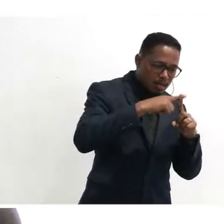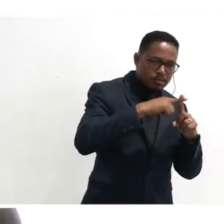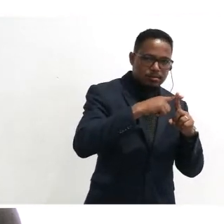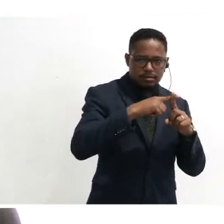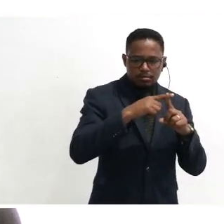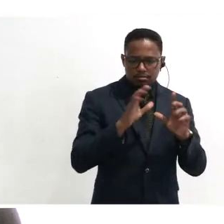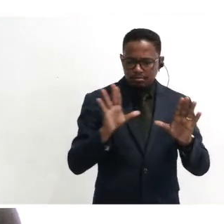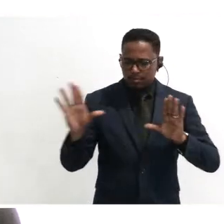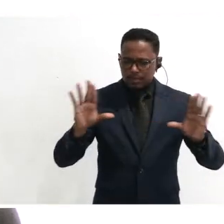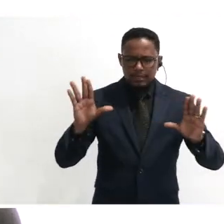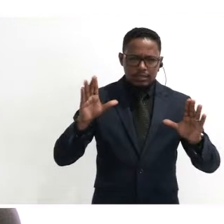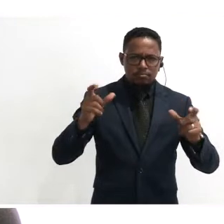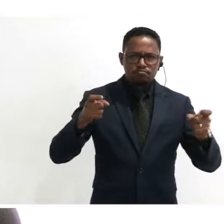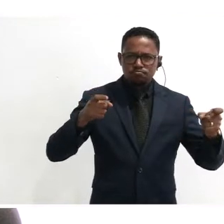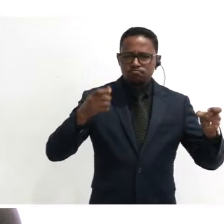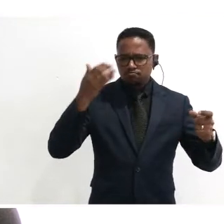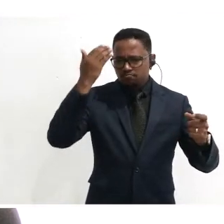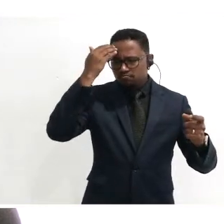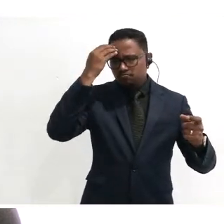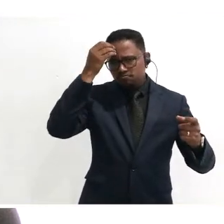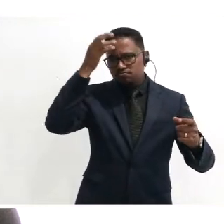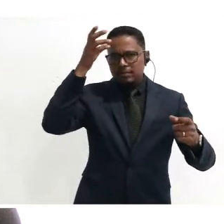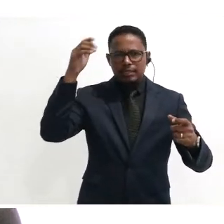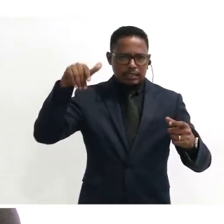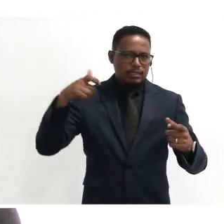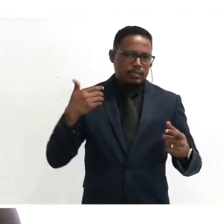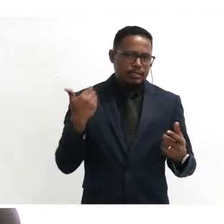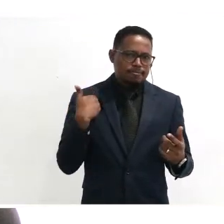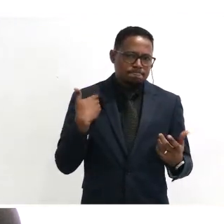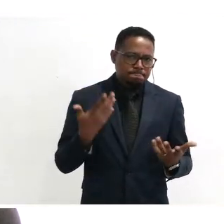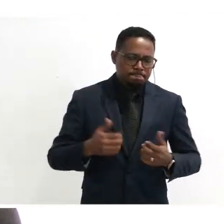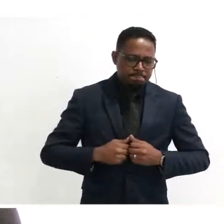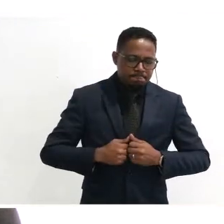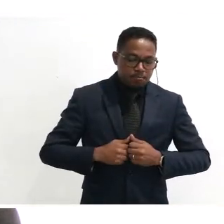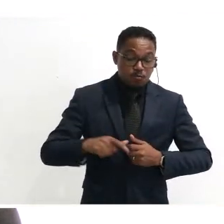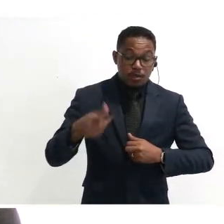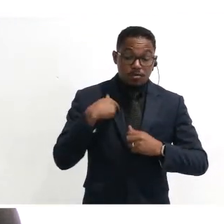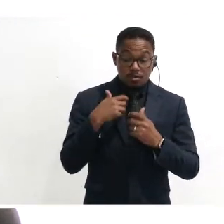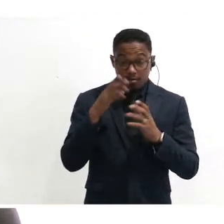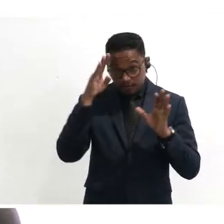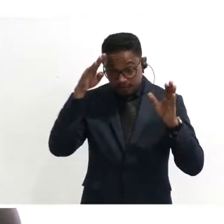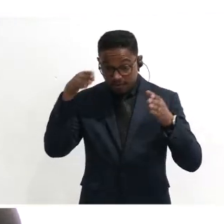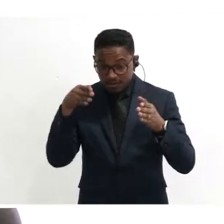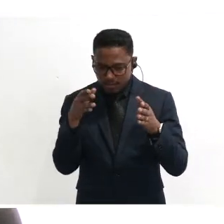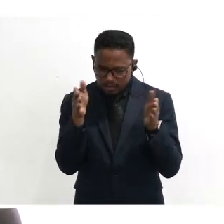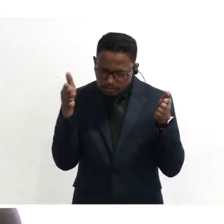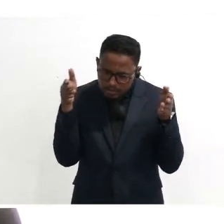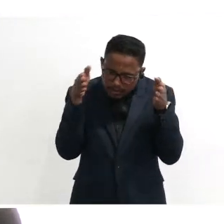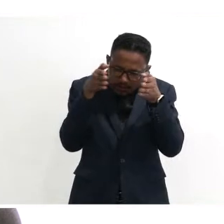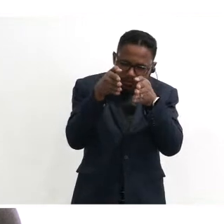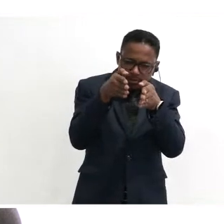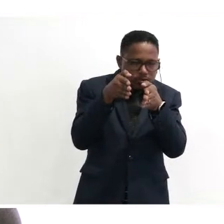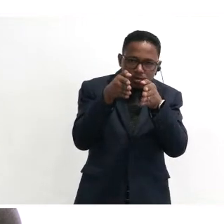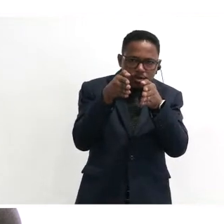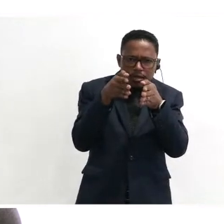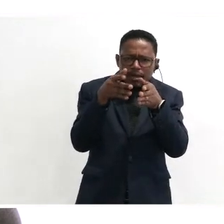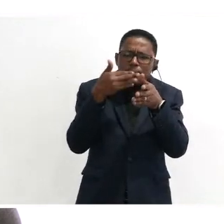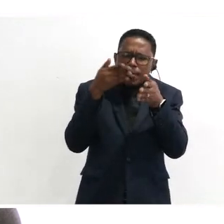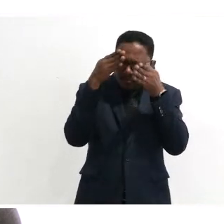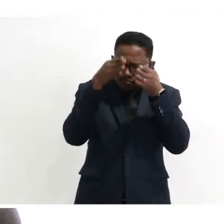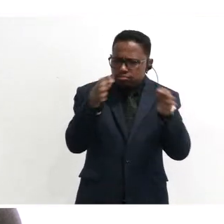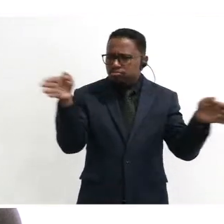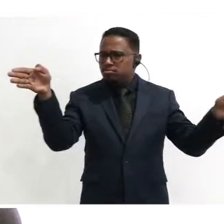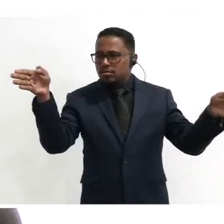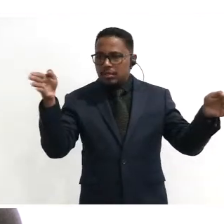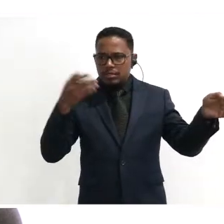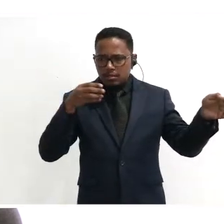don't be too narrow focused. Maybe you want to have some breadth also. I mean, I think back to, even though my degree